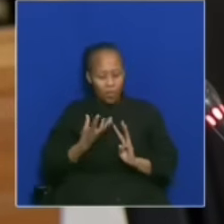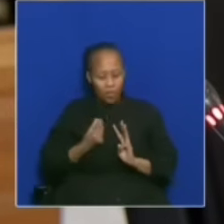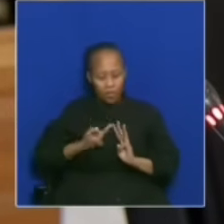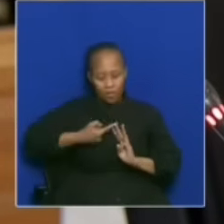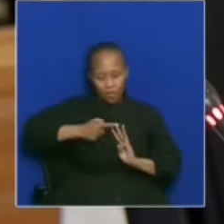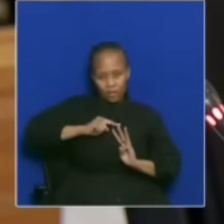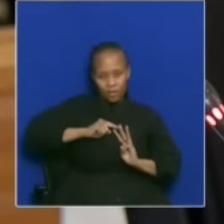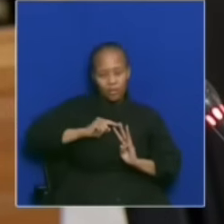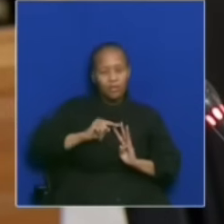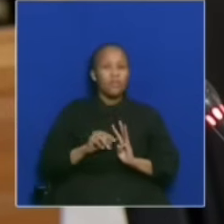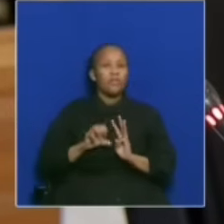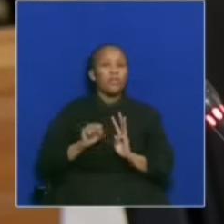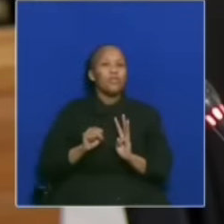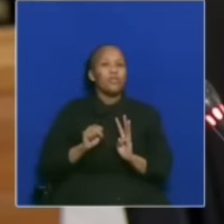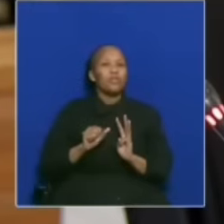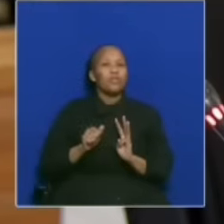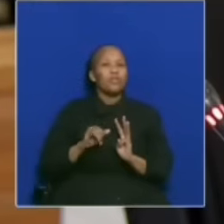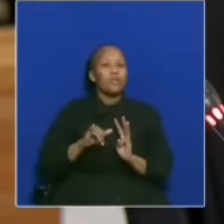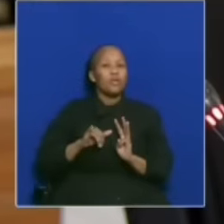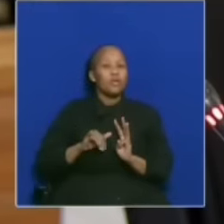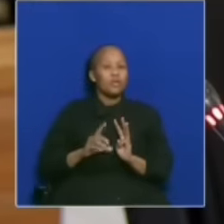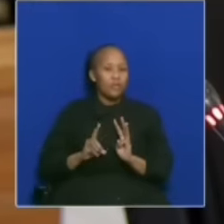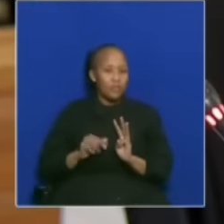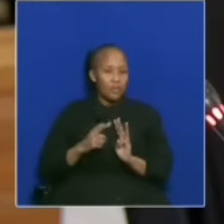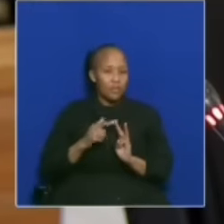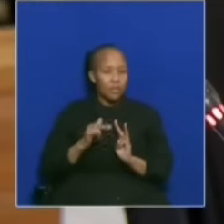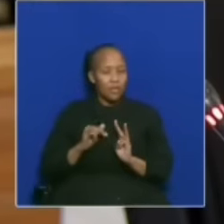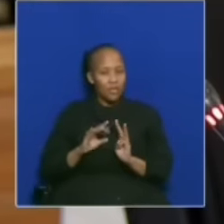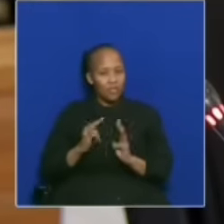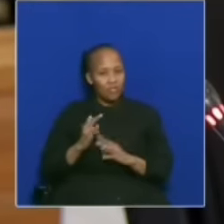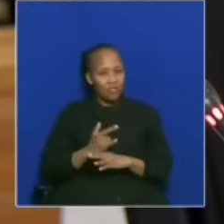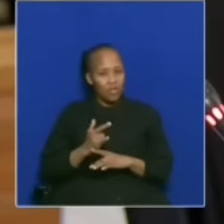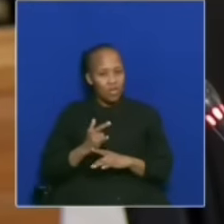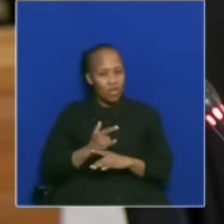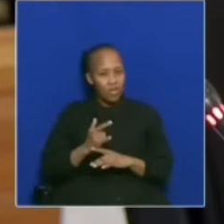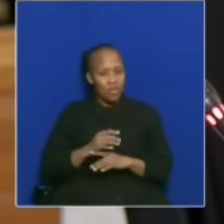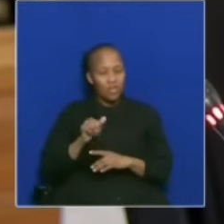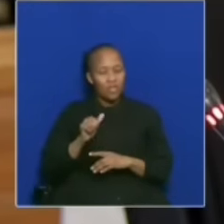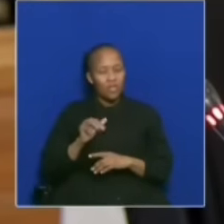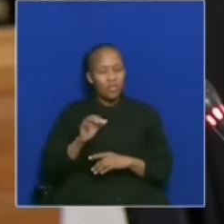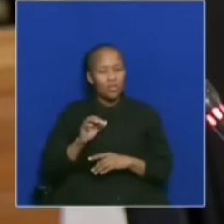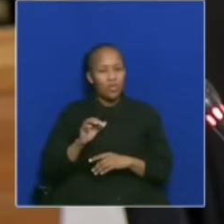illustrated by a series of chats from 6038.